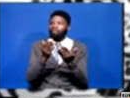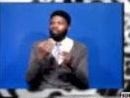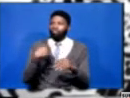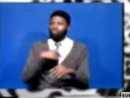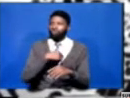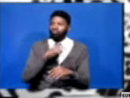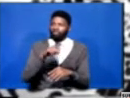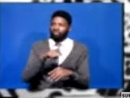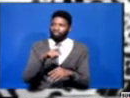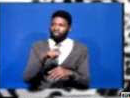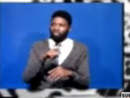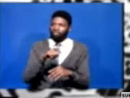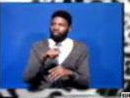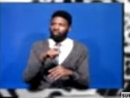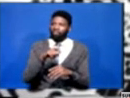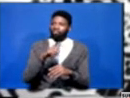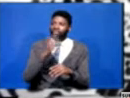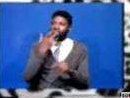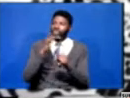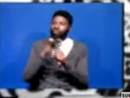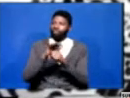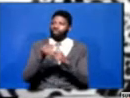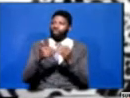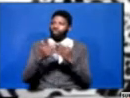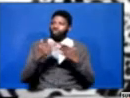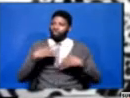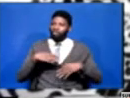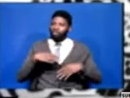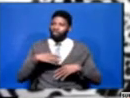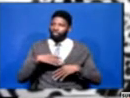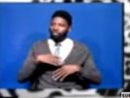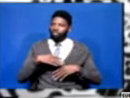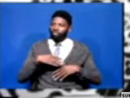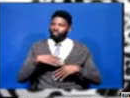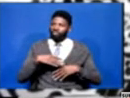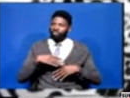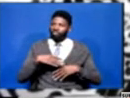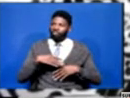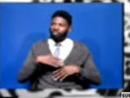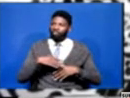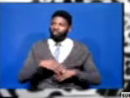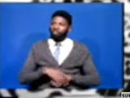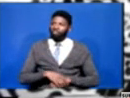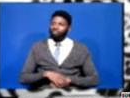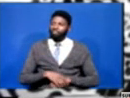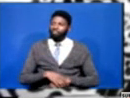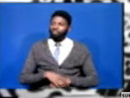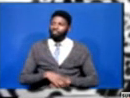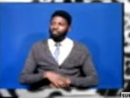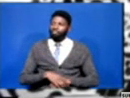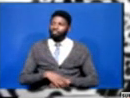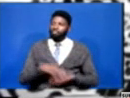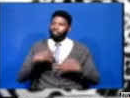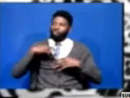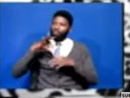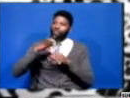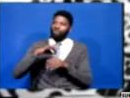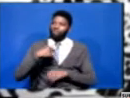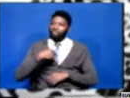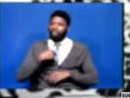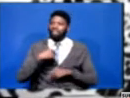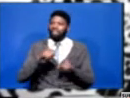communities. So I'm not sure everybody that for me, it's not looking back. Those who voted for me, very fast. Those who didn't vote for me, they're all my people